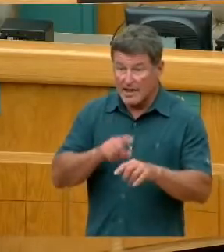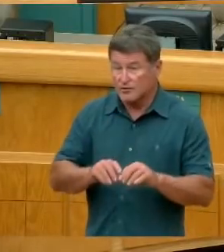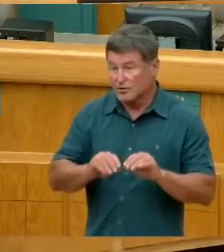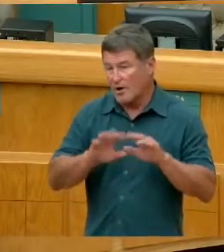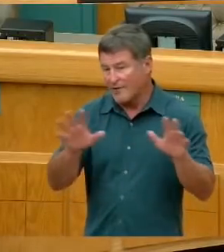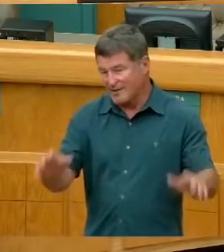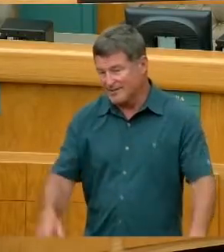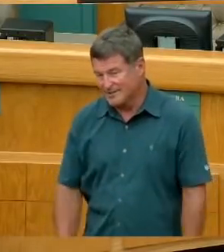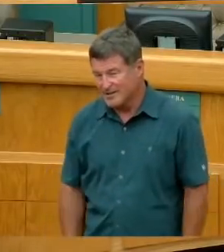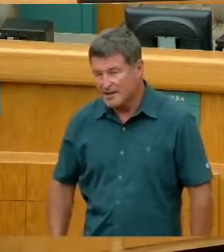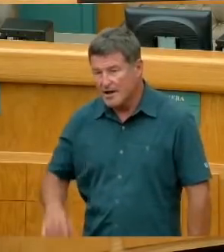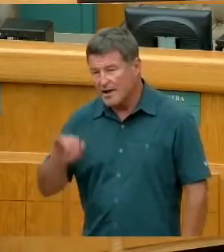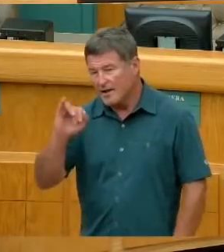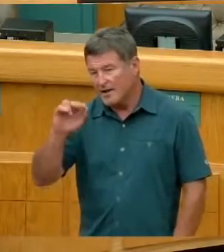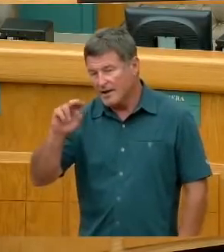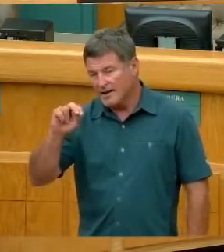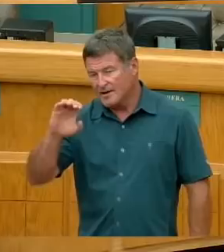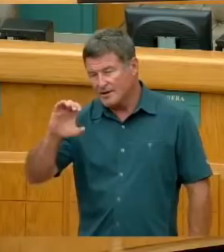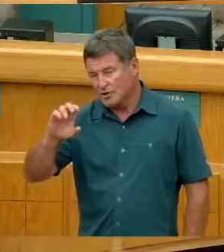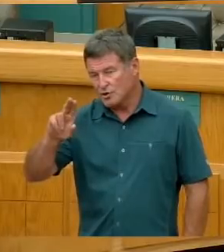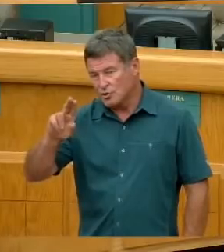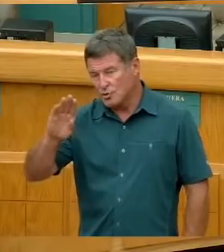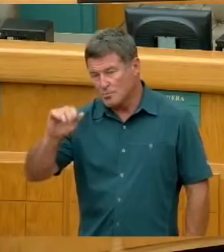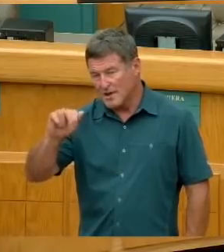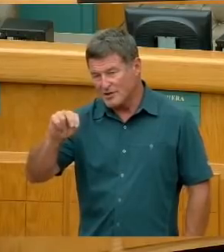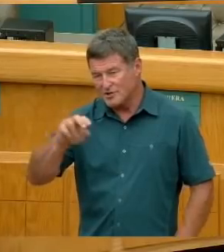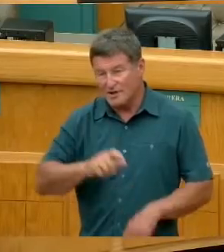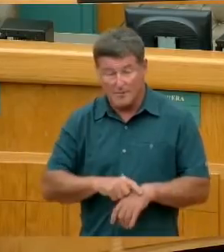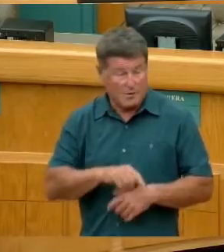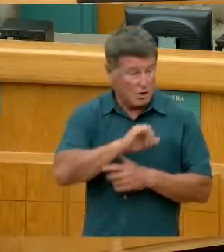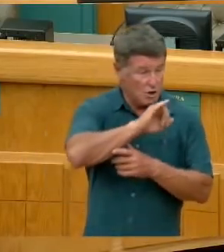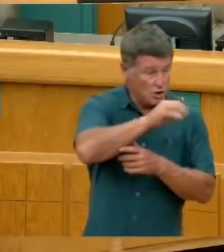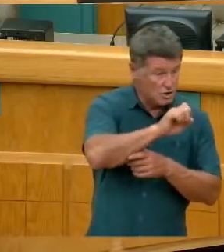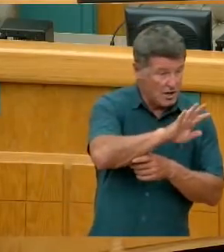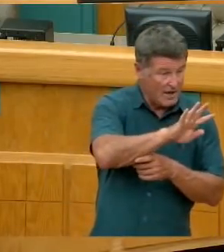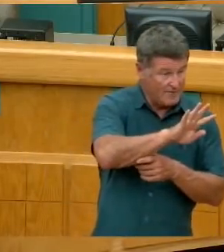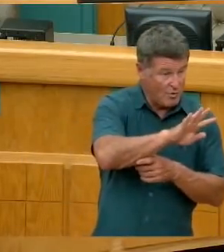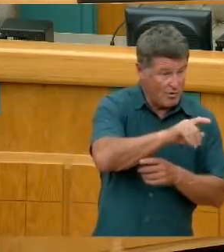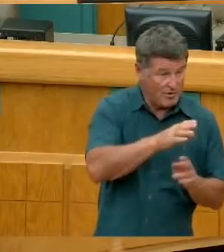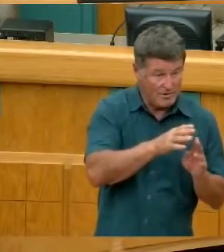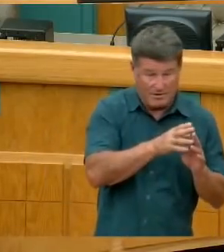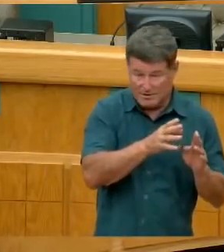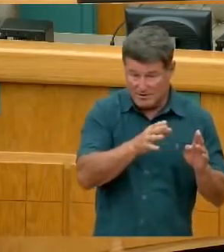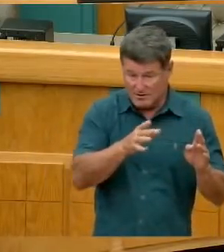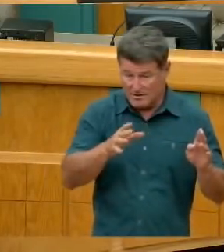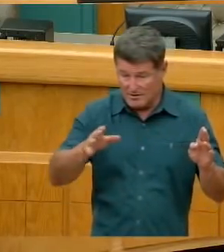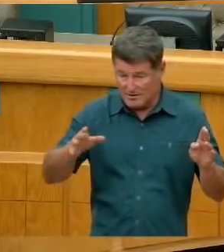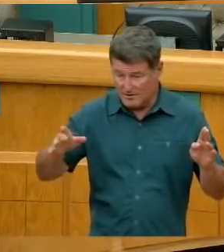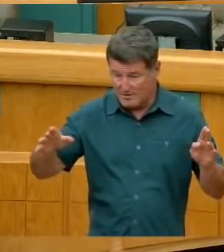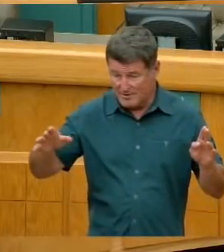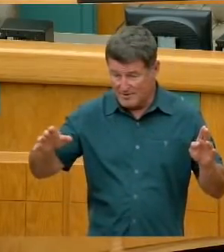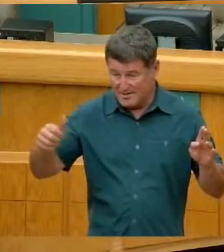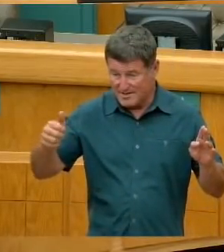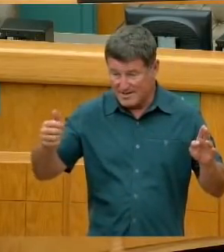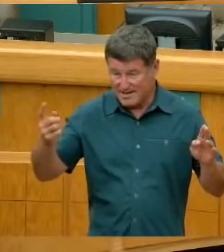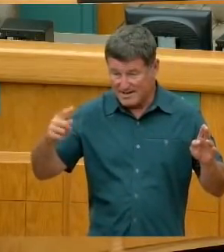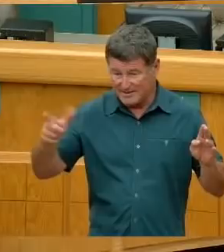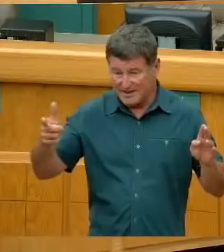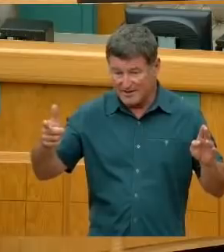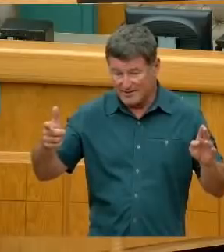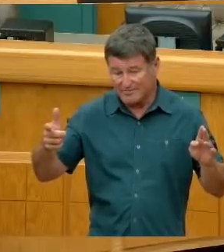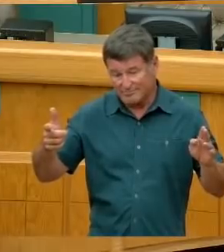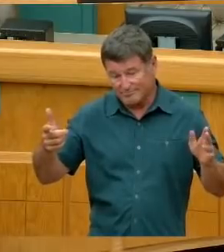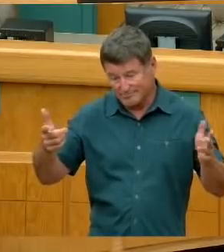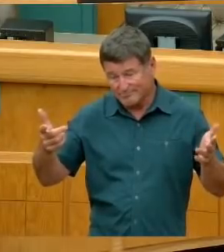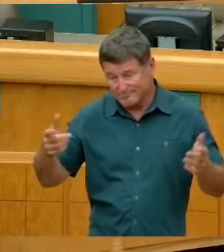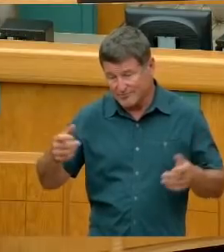It's the obvious, the incubation period, the 2 to 14 days. So from the 4th, you add those days in, that's what we would be seeing. Plus,